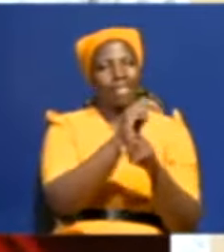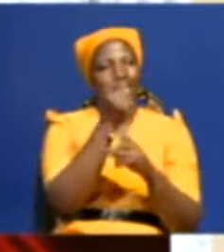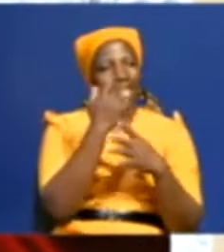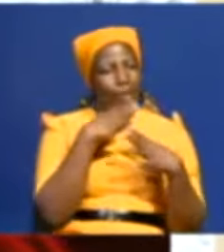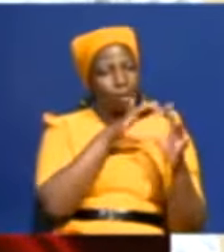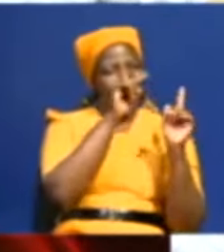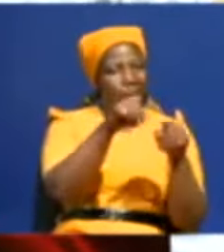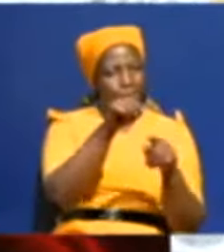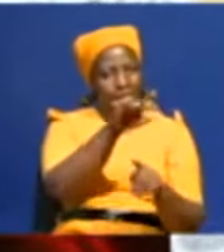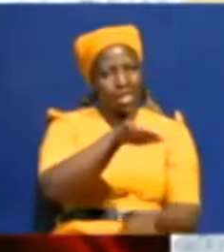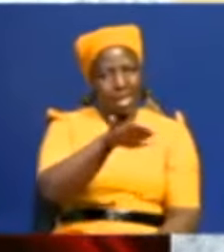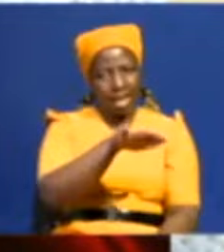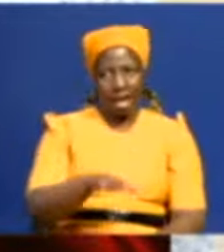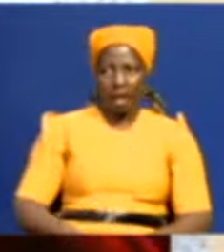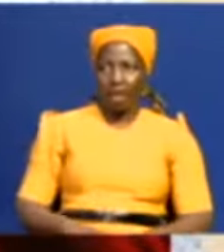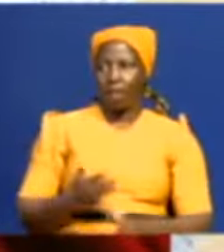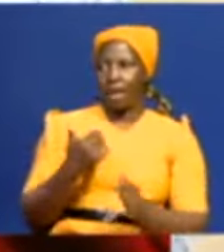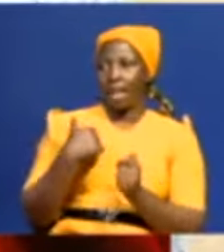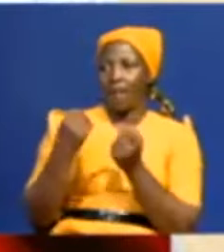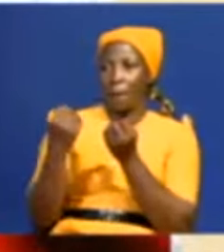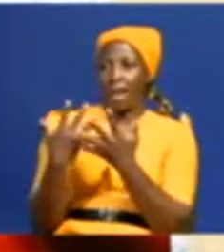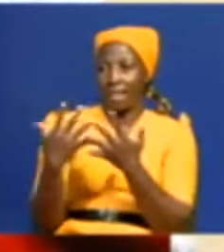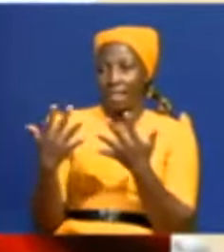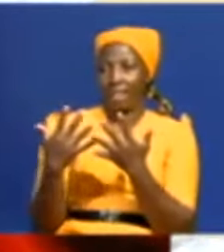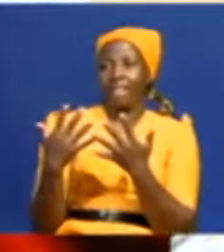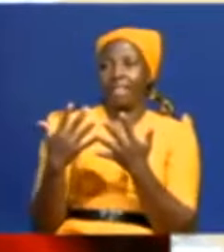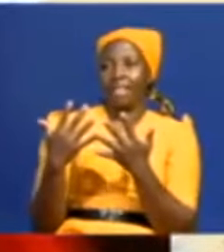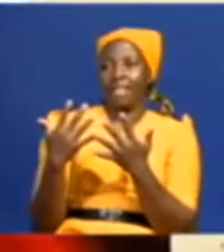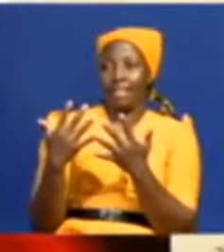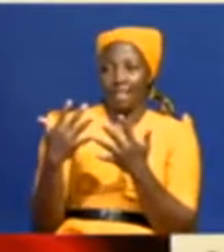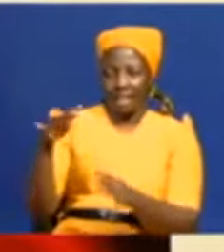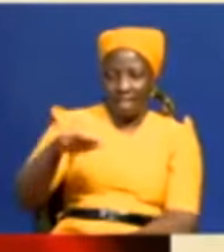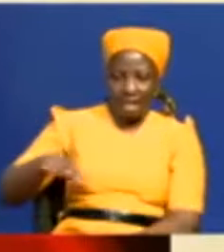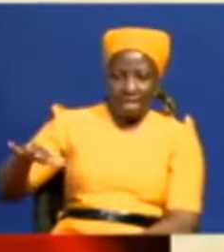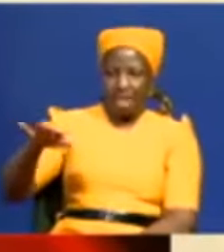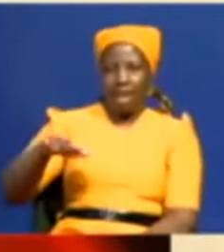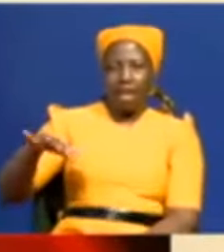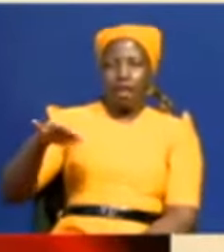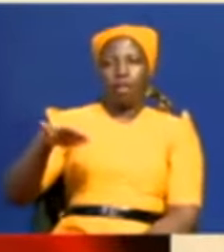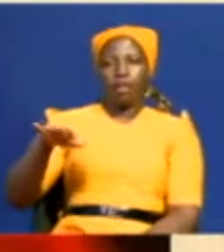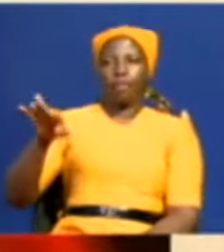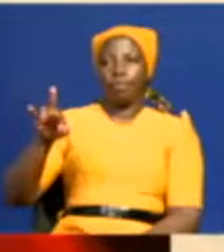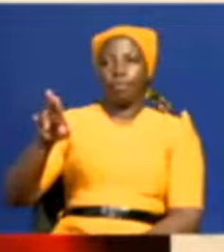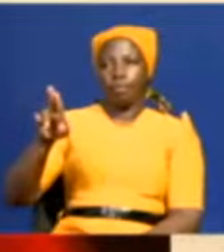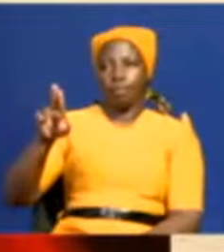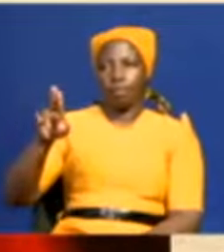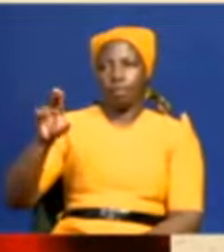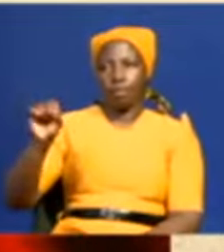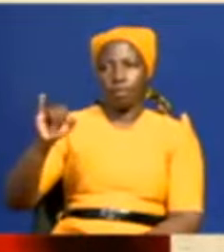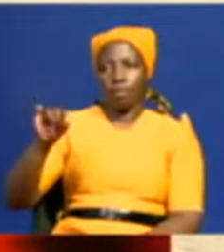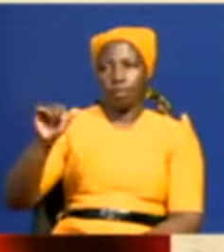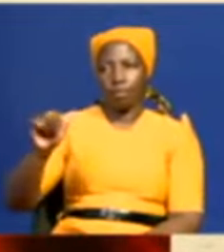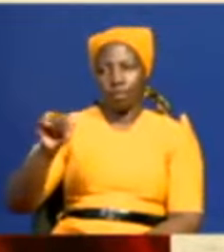country? We have so many features in and around Rusinga. Apart from the ones you've mentioned,